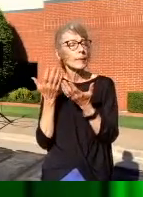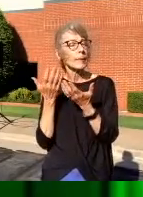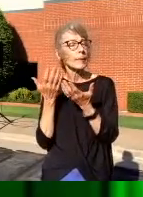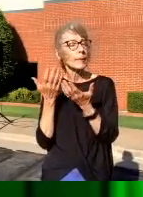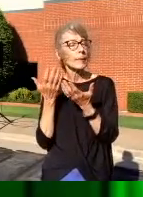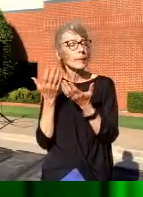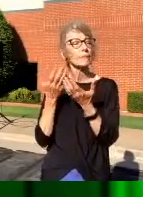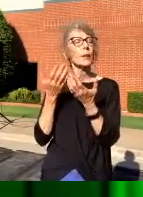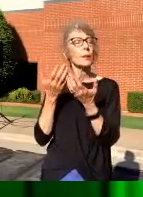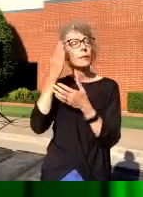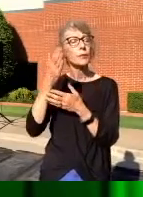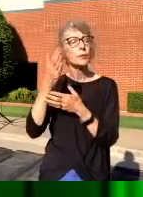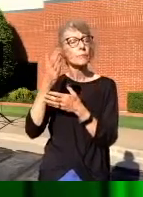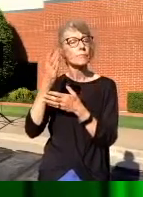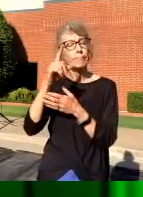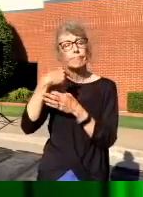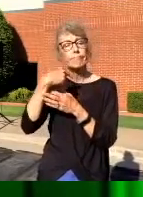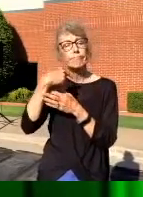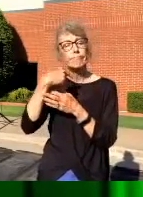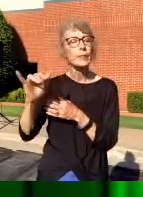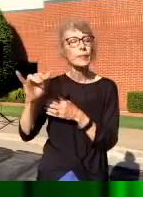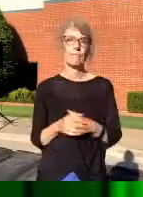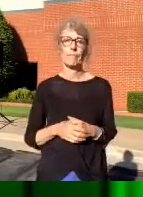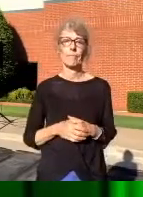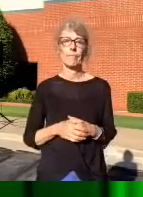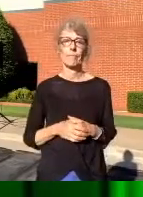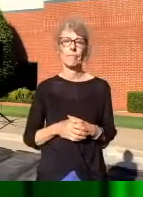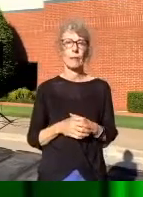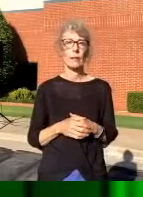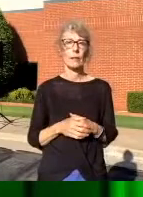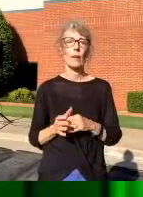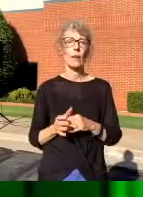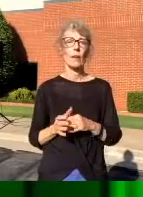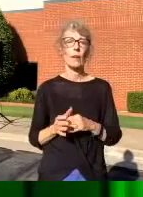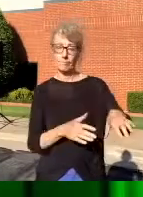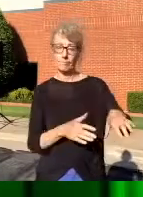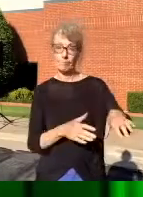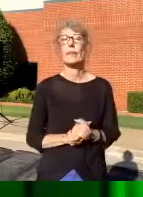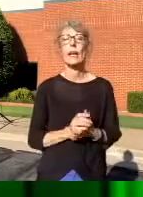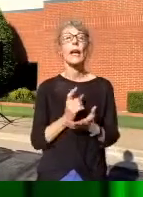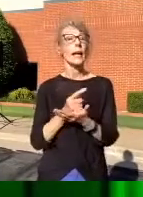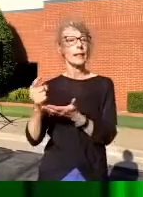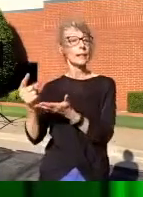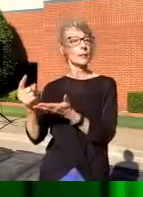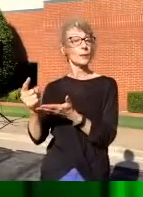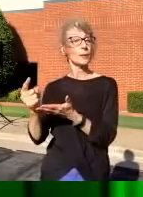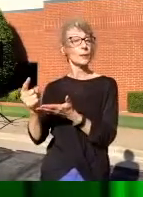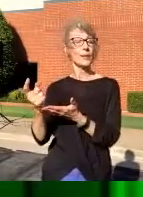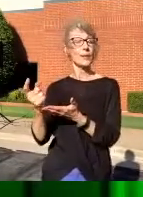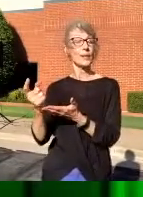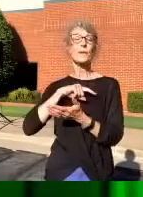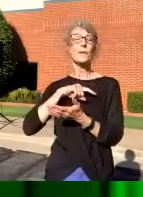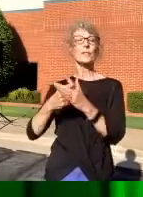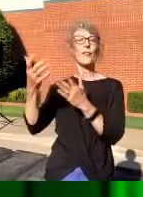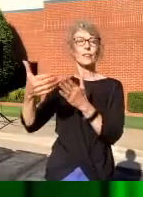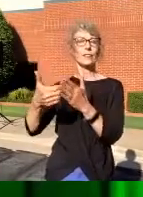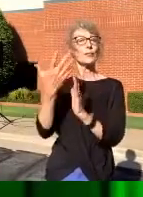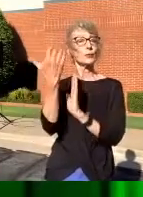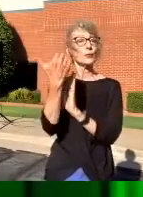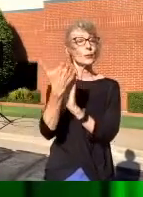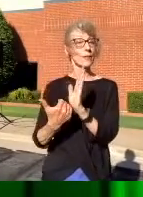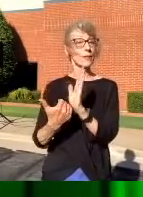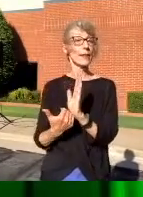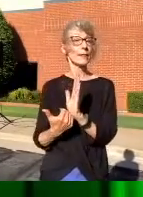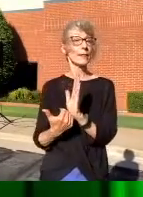Secondly, next week, we're going to start a brand new series, and it's called Reimagine. And the idea behind